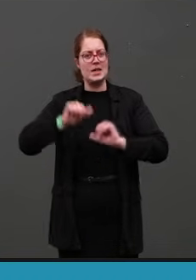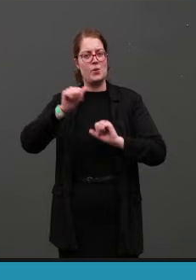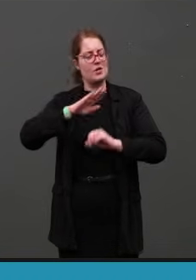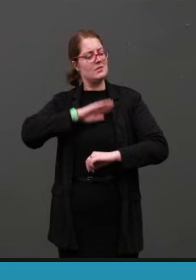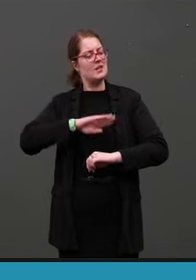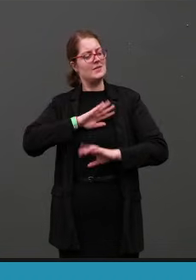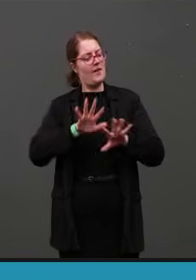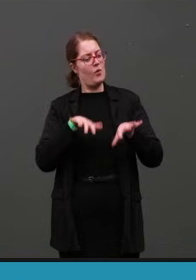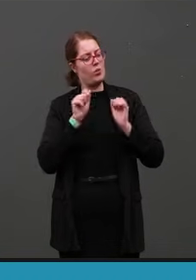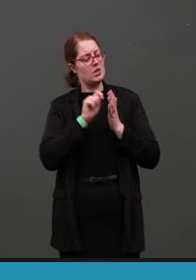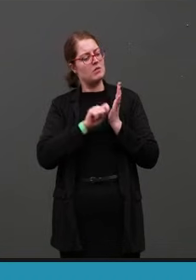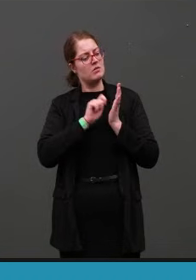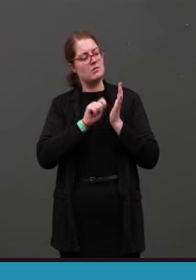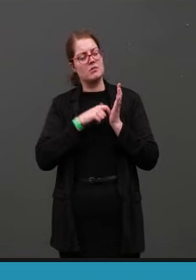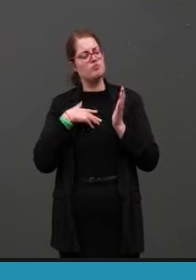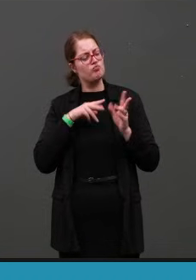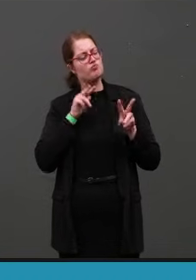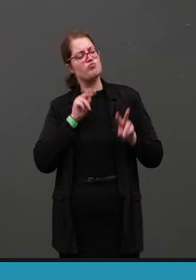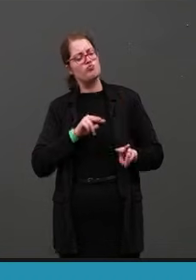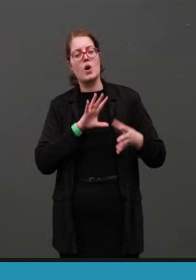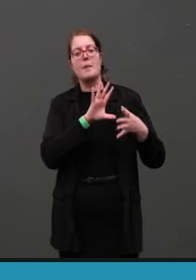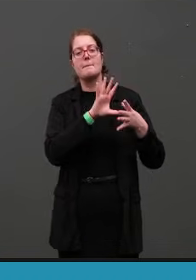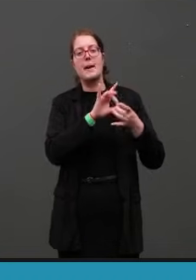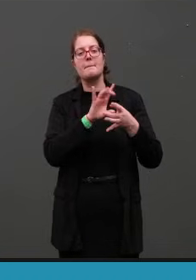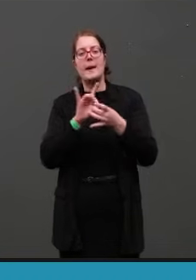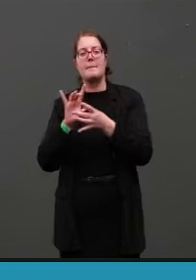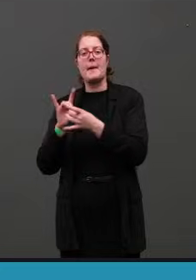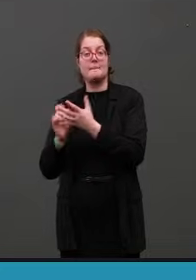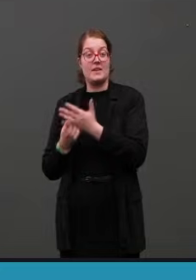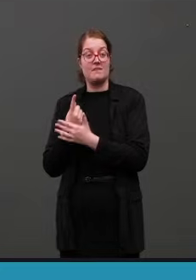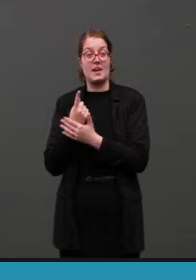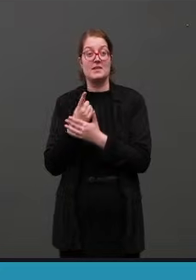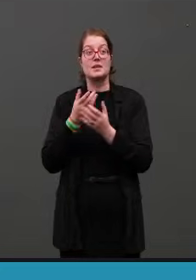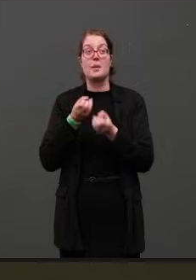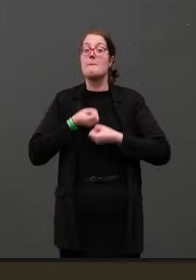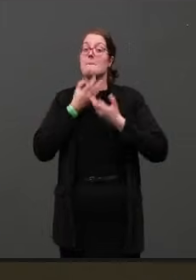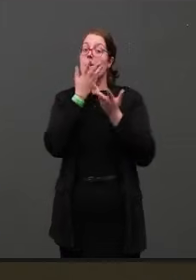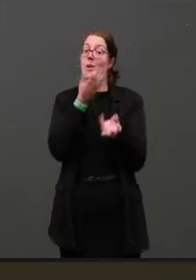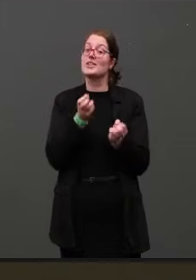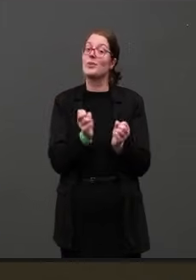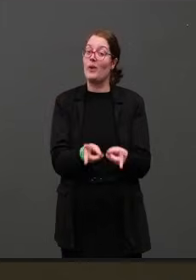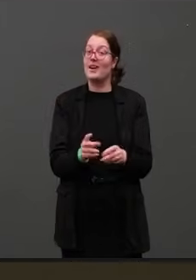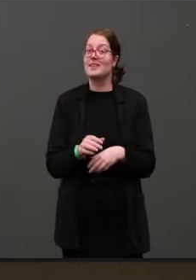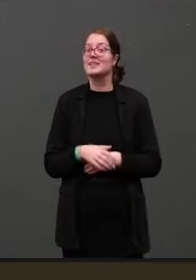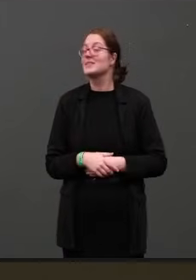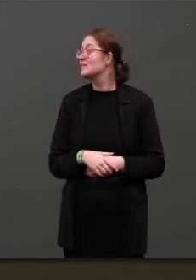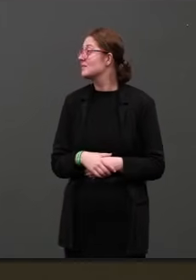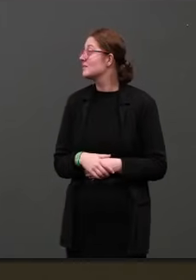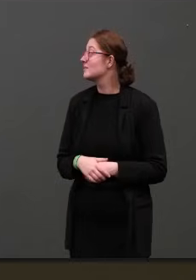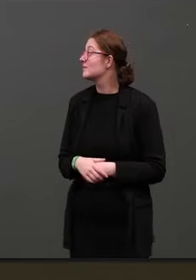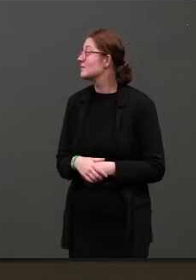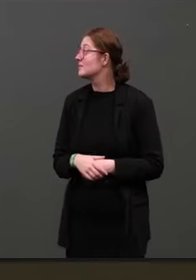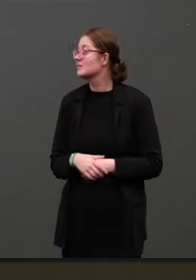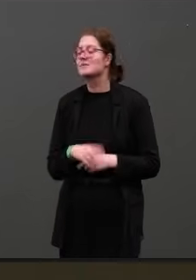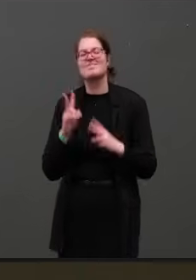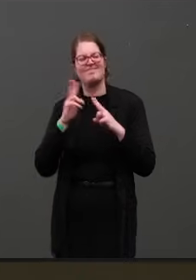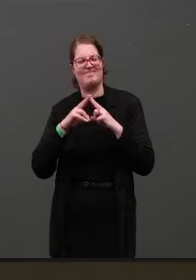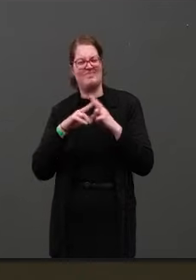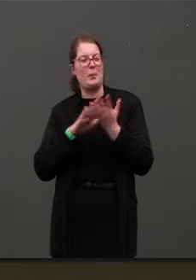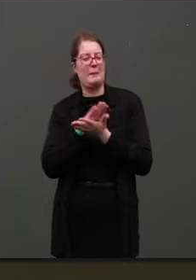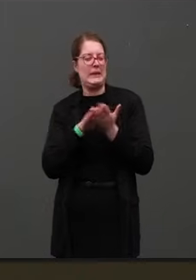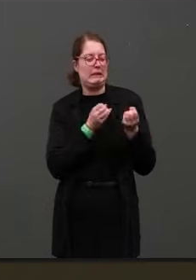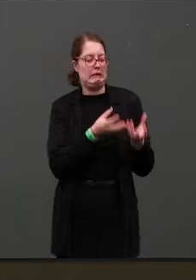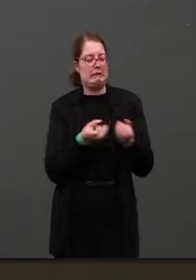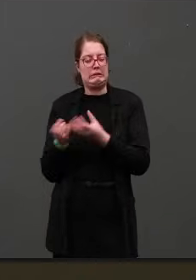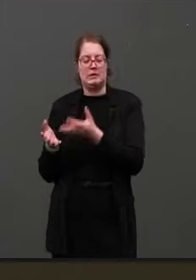by connecting events together in poetic ways. Now, this has two meanings. First,